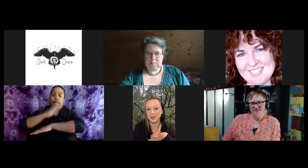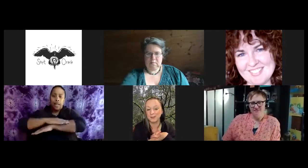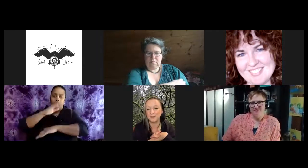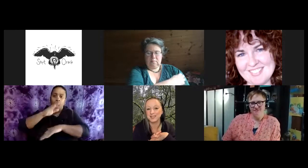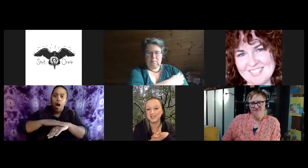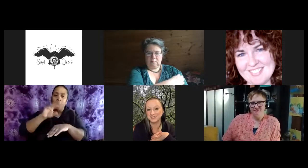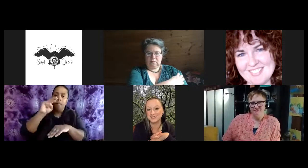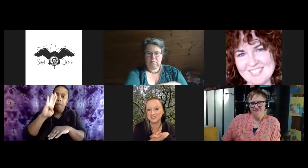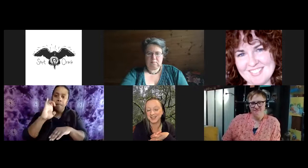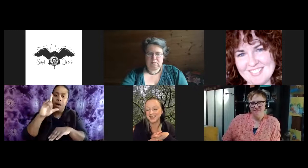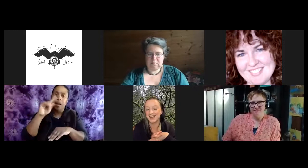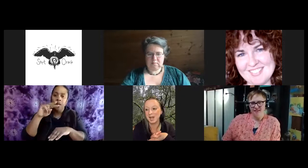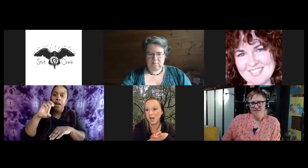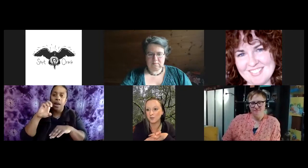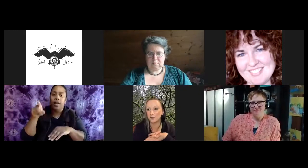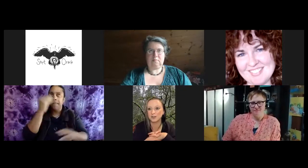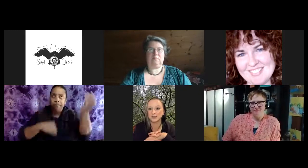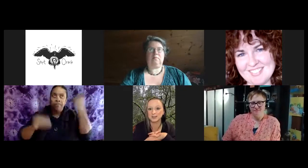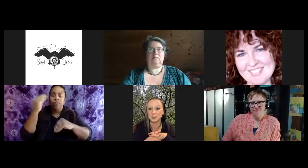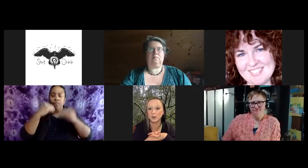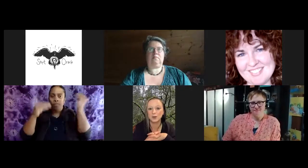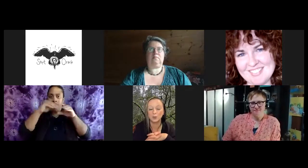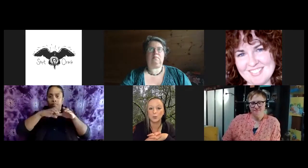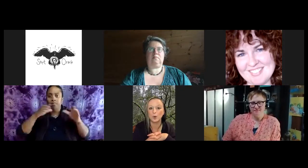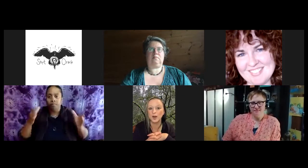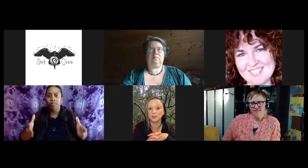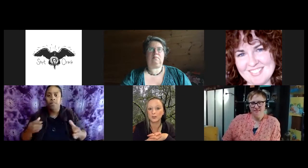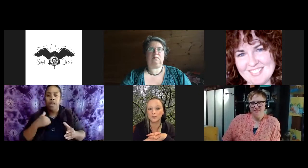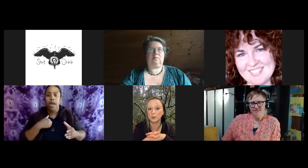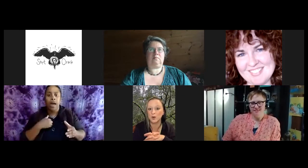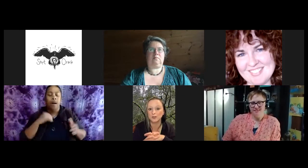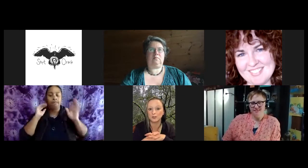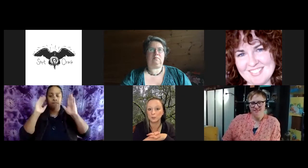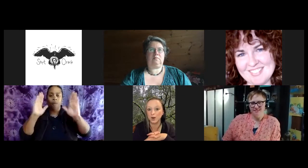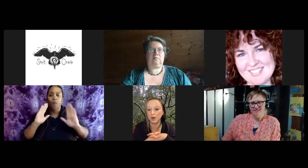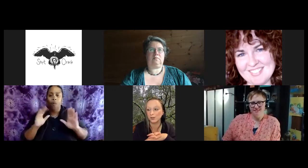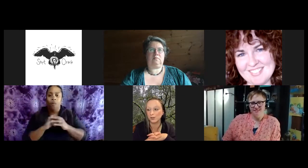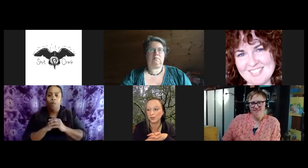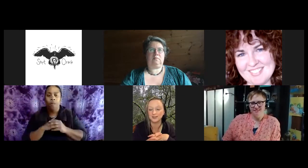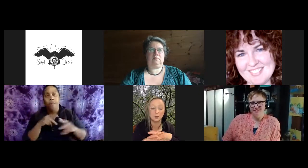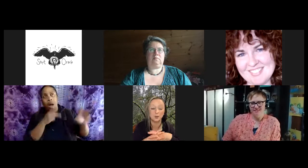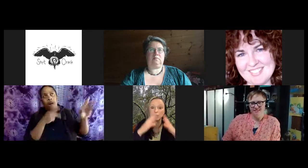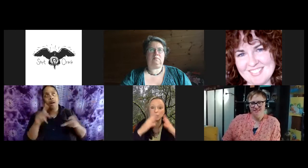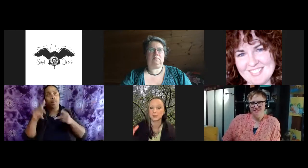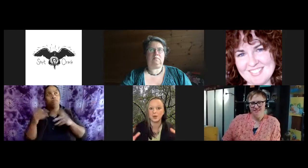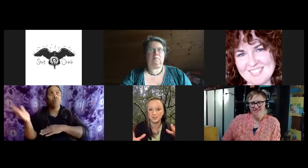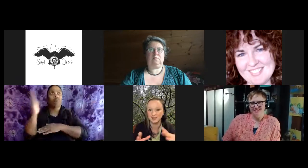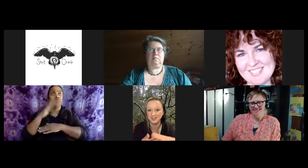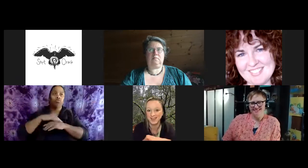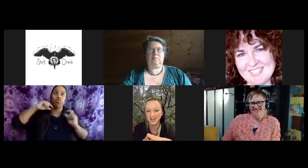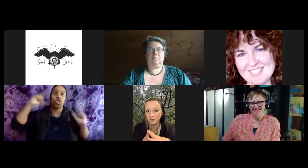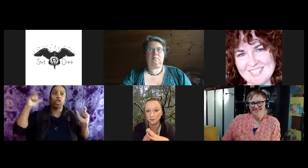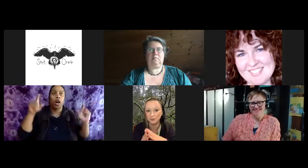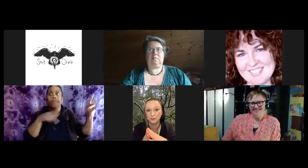Beltane, they feast and they have this wonderful, wonderful party, like the biggest party that